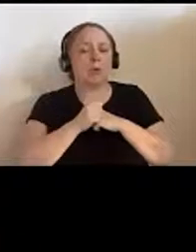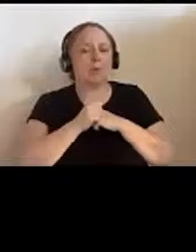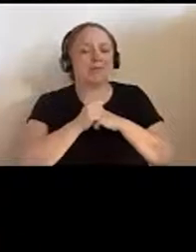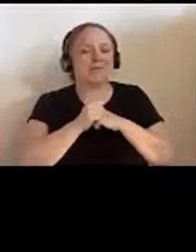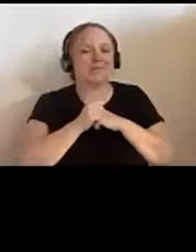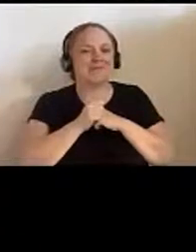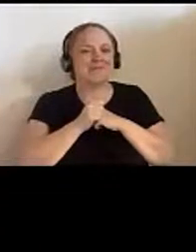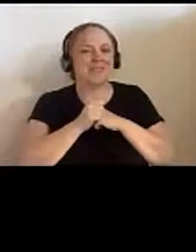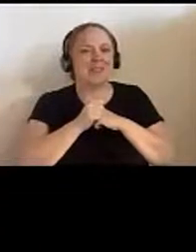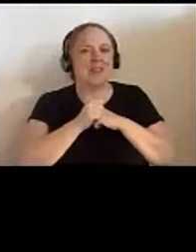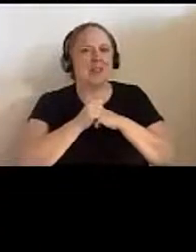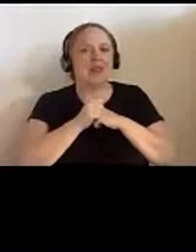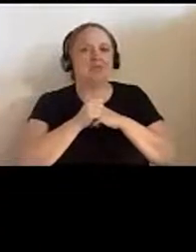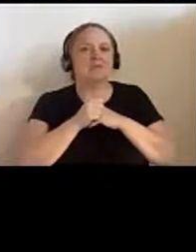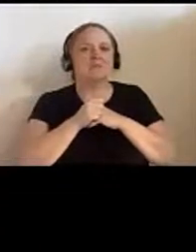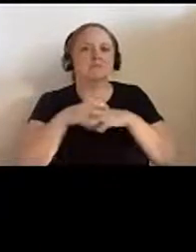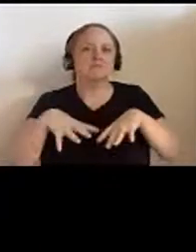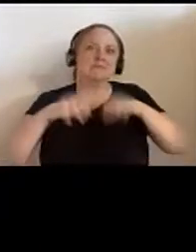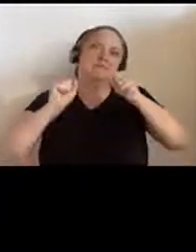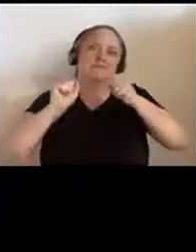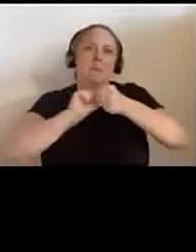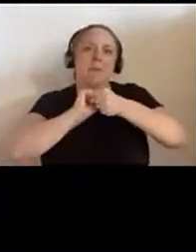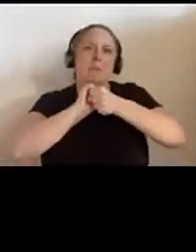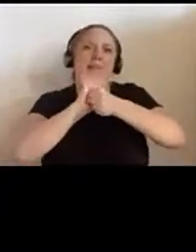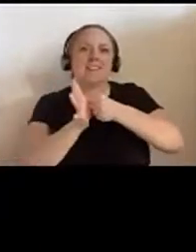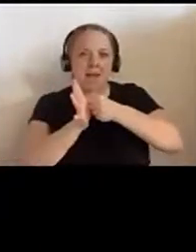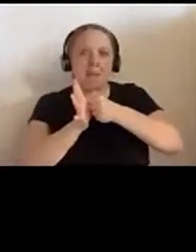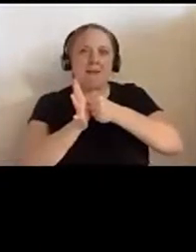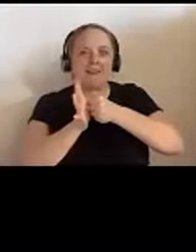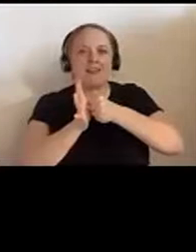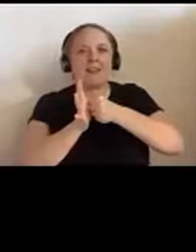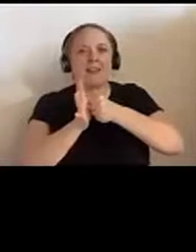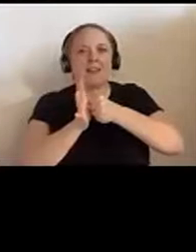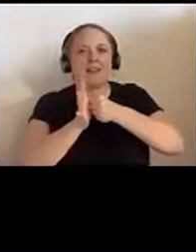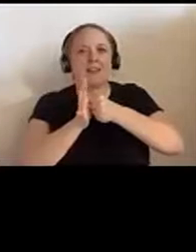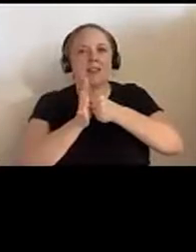with the onset of the pandemic, because it really does seem to have had